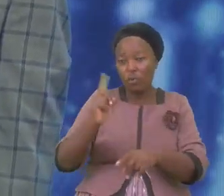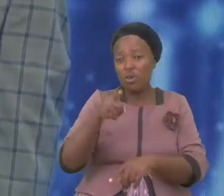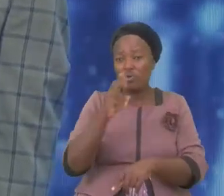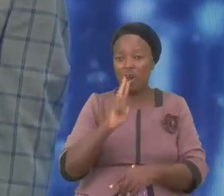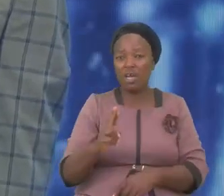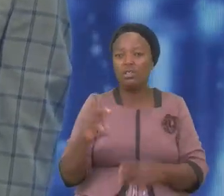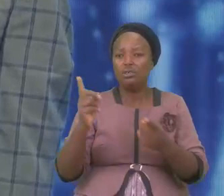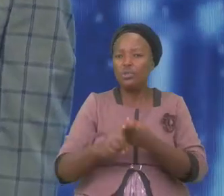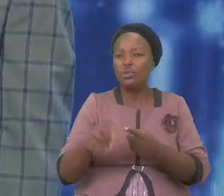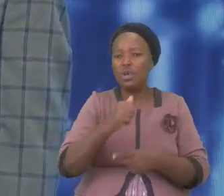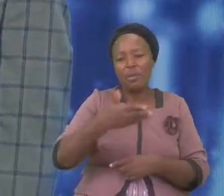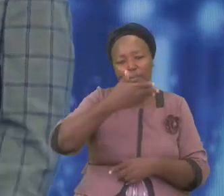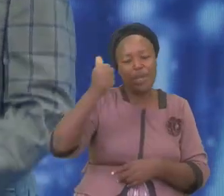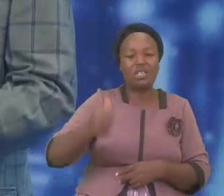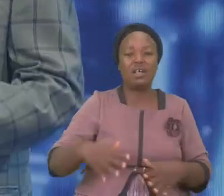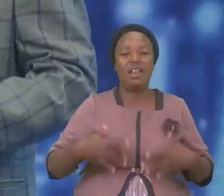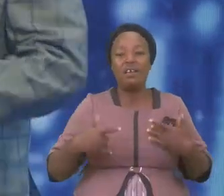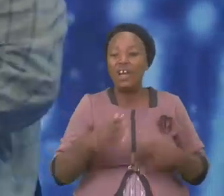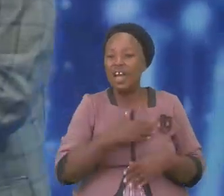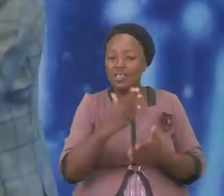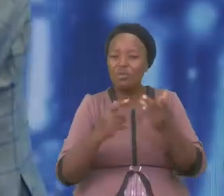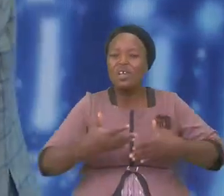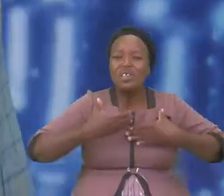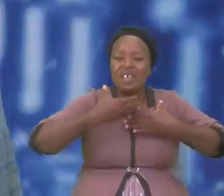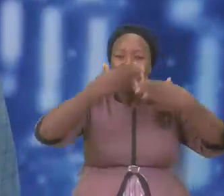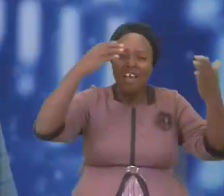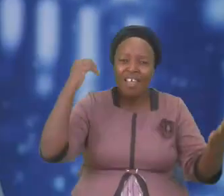shout, amen. There are three